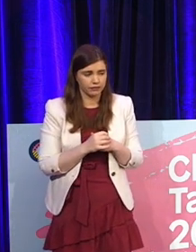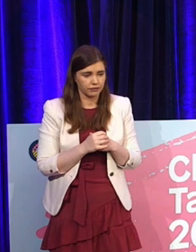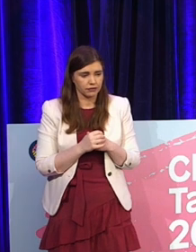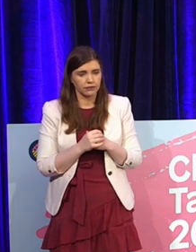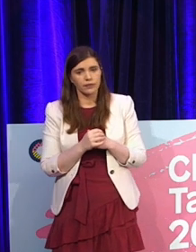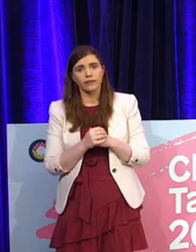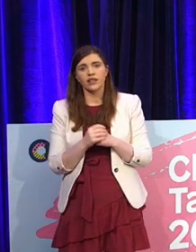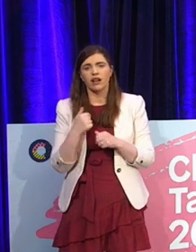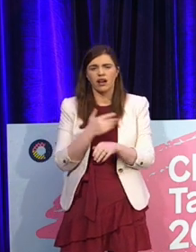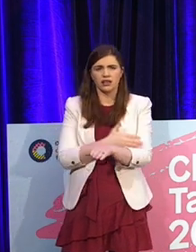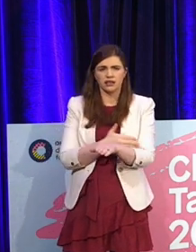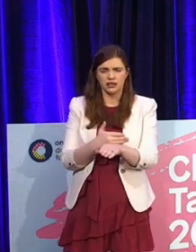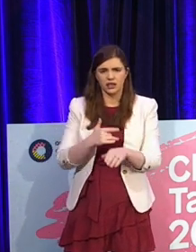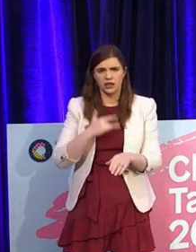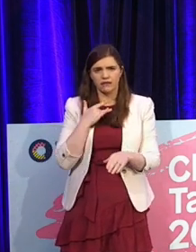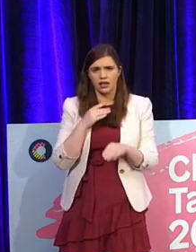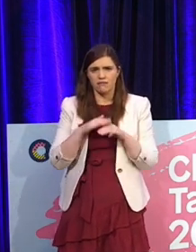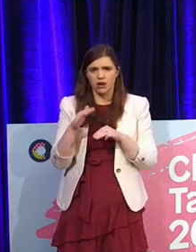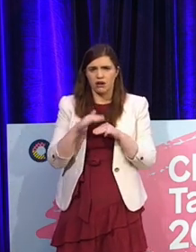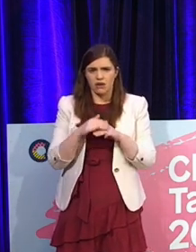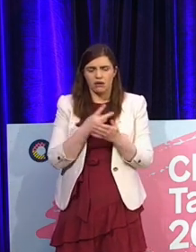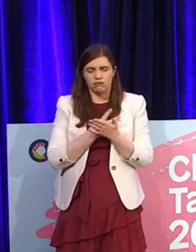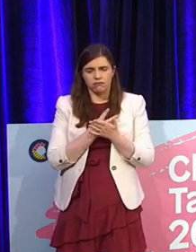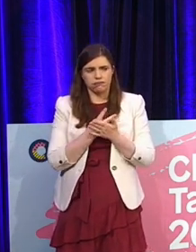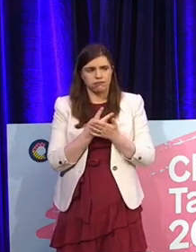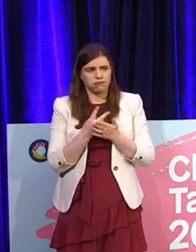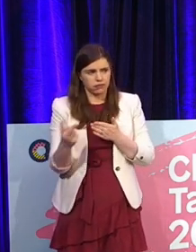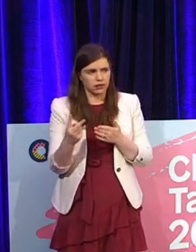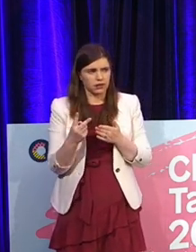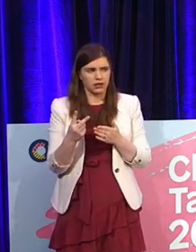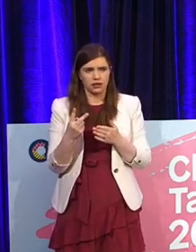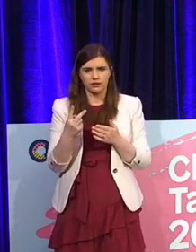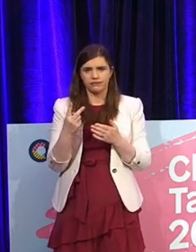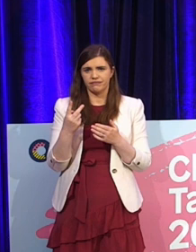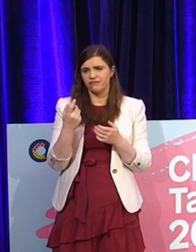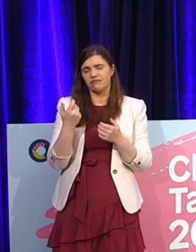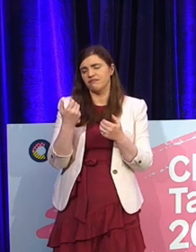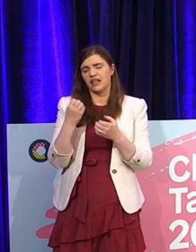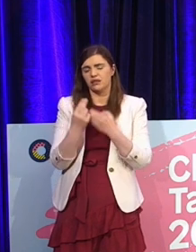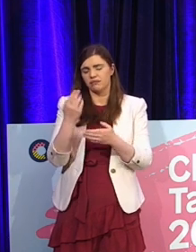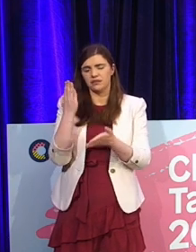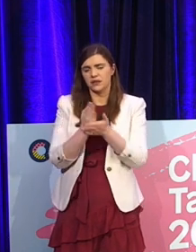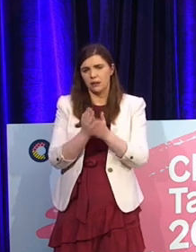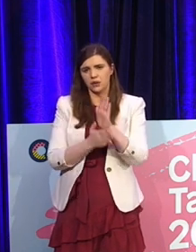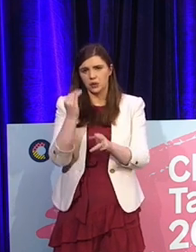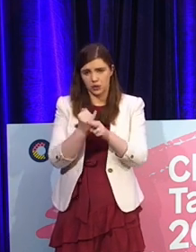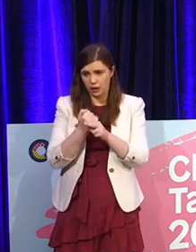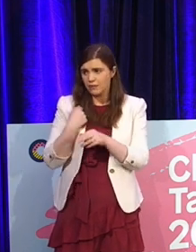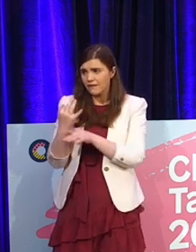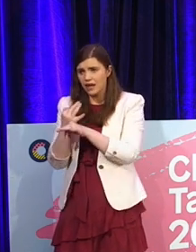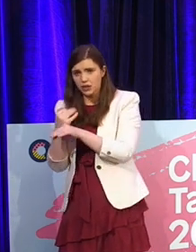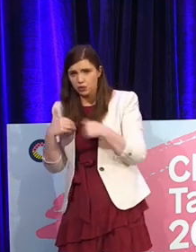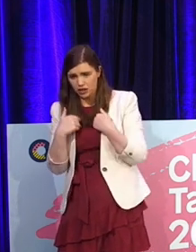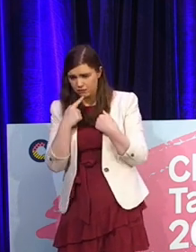I started to get more and more burnt out. I eventually stopped going to school. My family was concerned, but